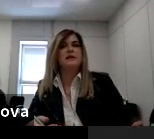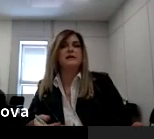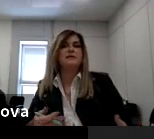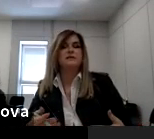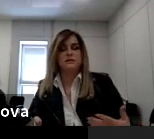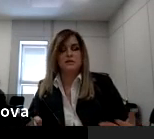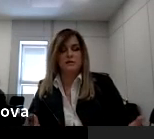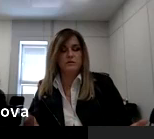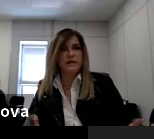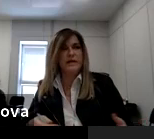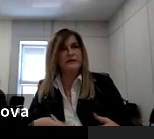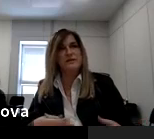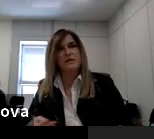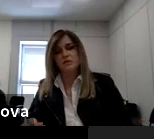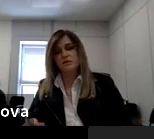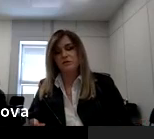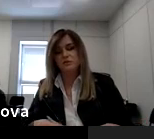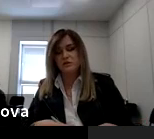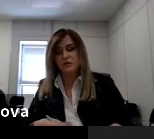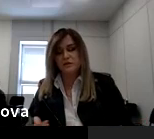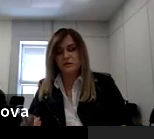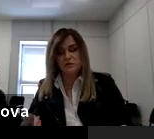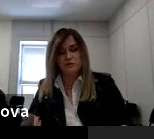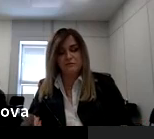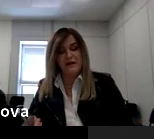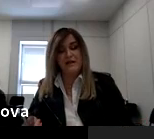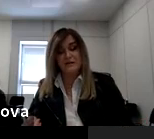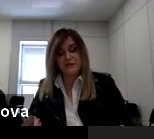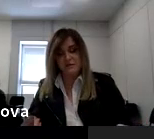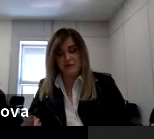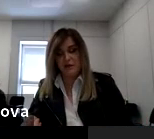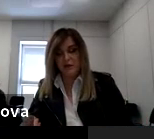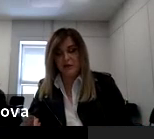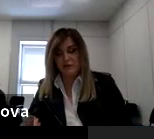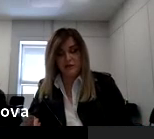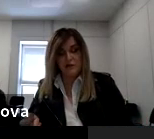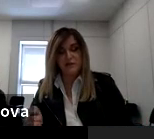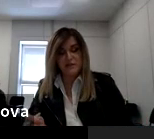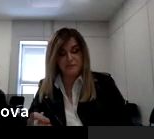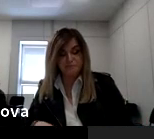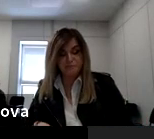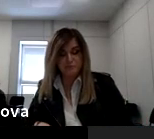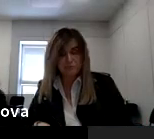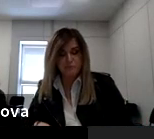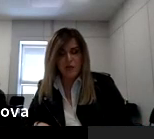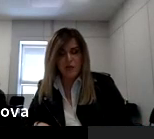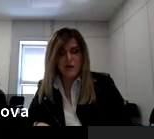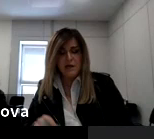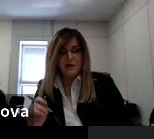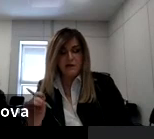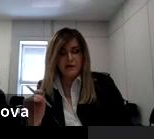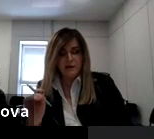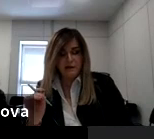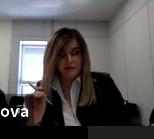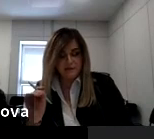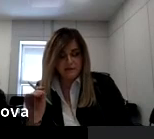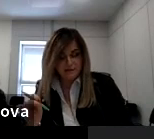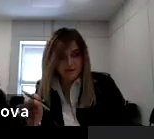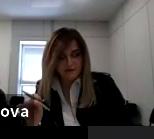in INTILED. So we have such a good, you know, balance in our R&D.